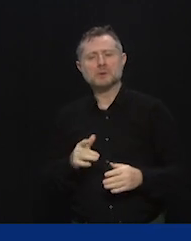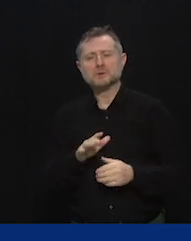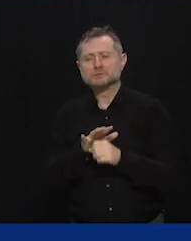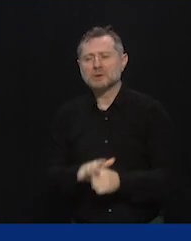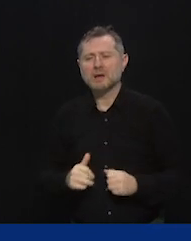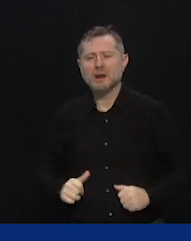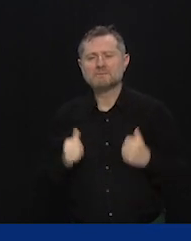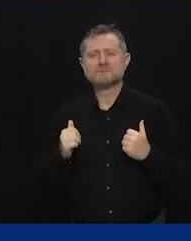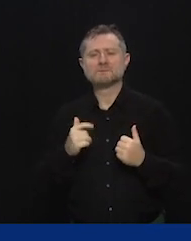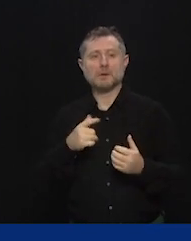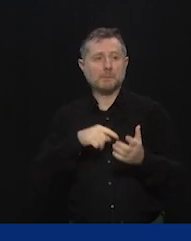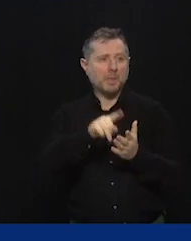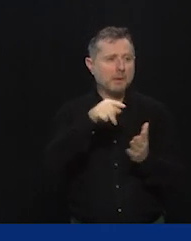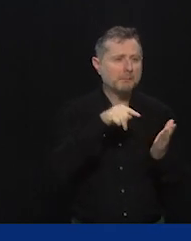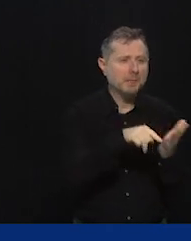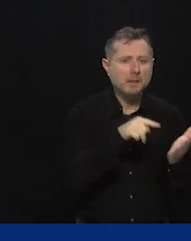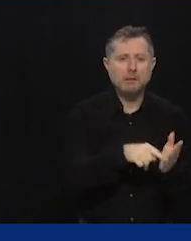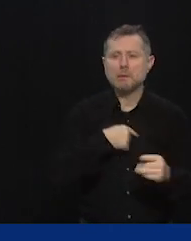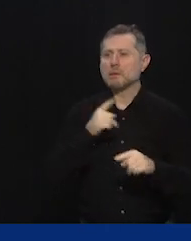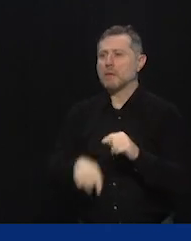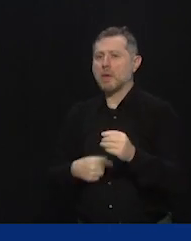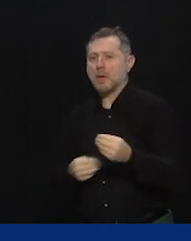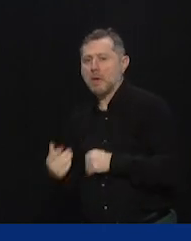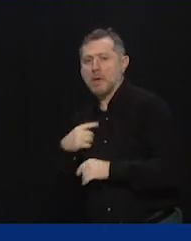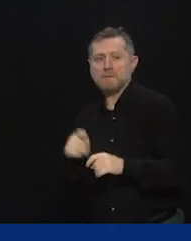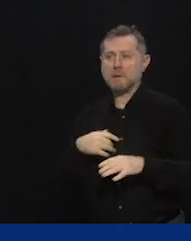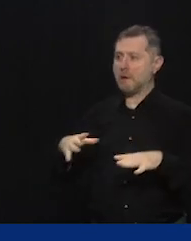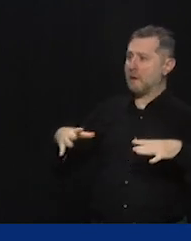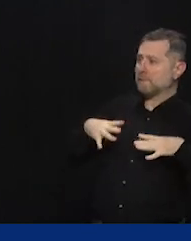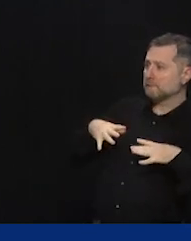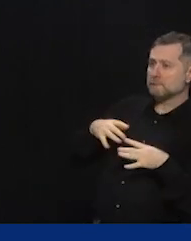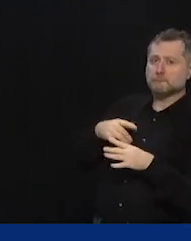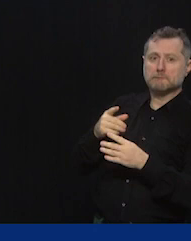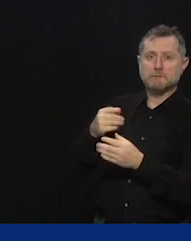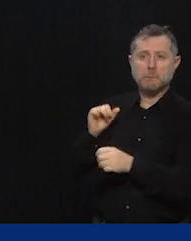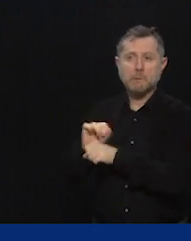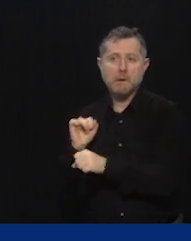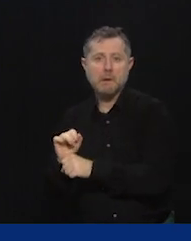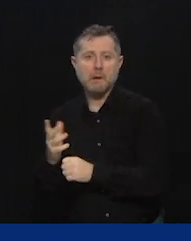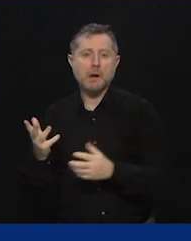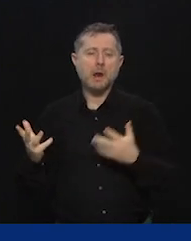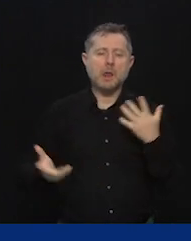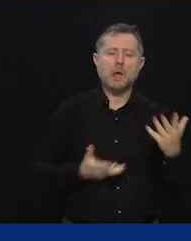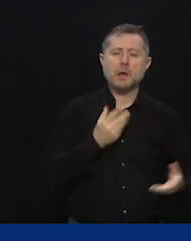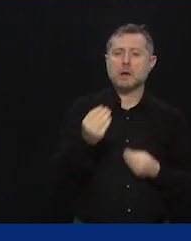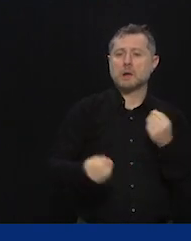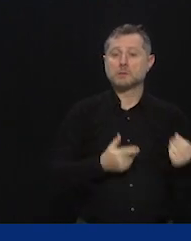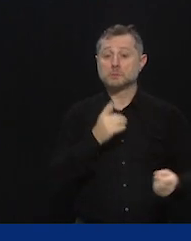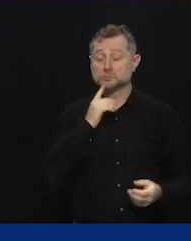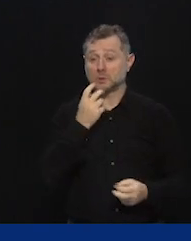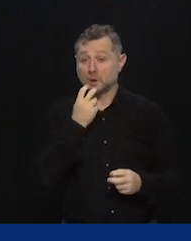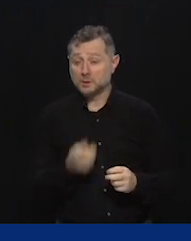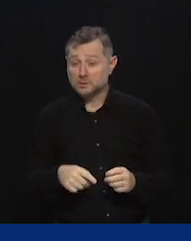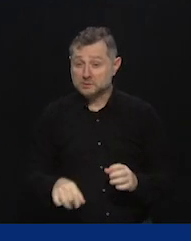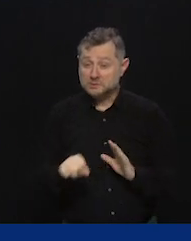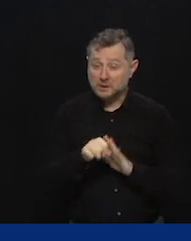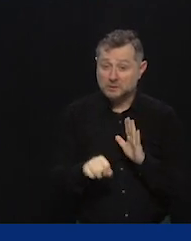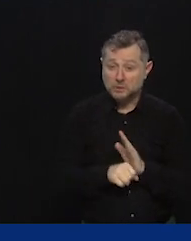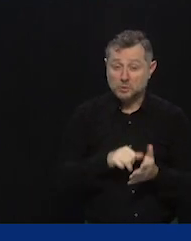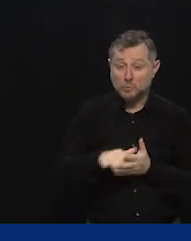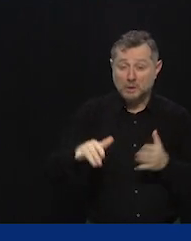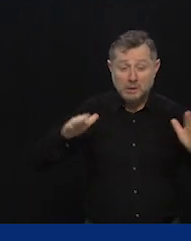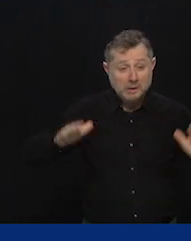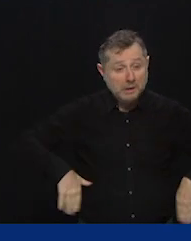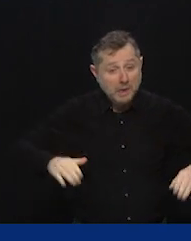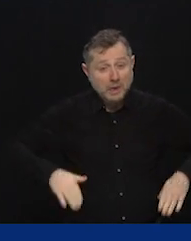get paid because they had to take the leave. It was incredible that our state had not taken care of this or addressed this since 1989. And so we